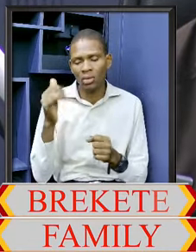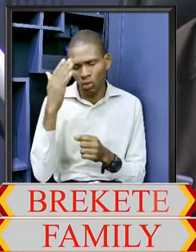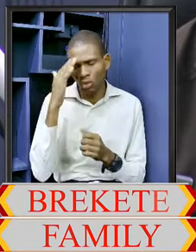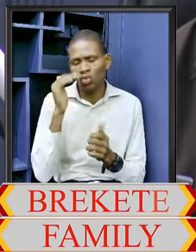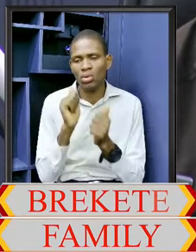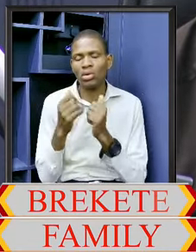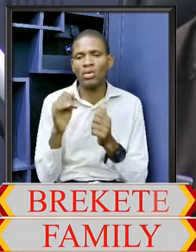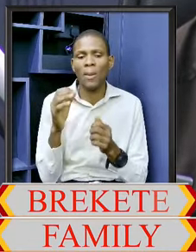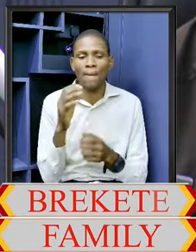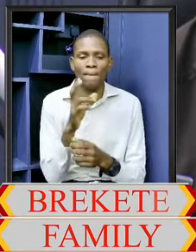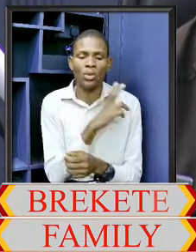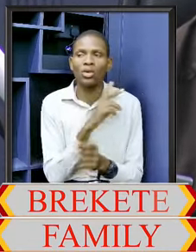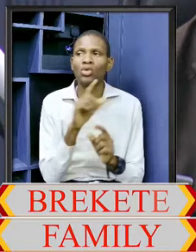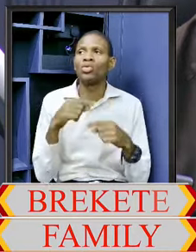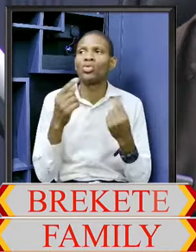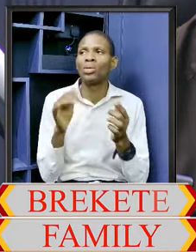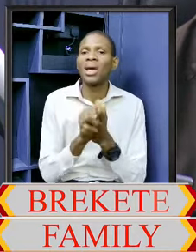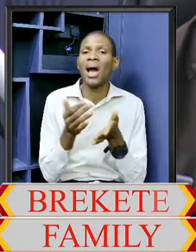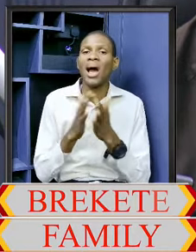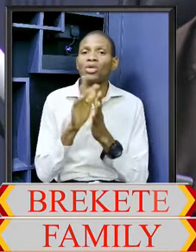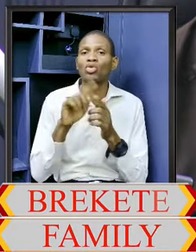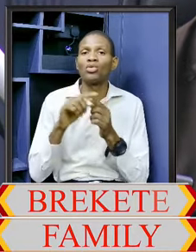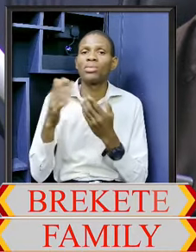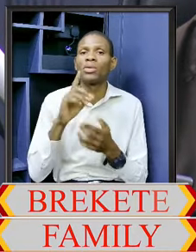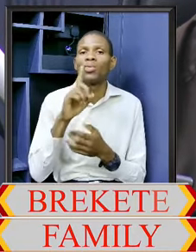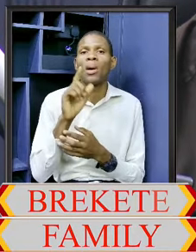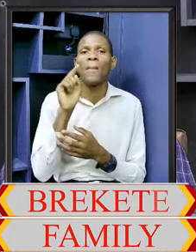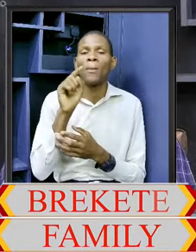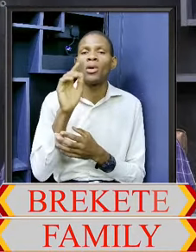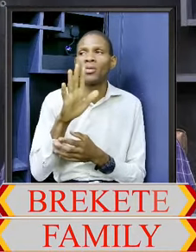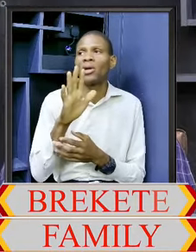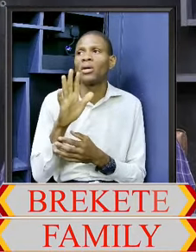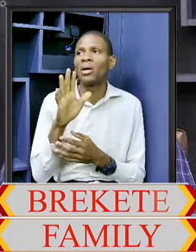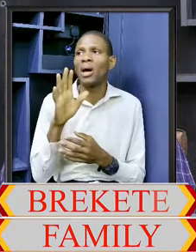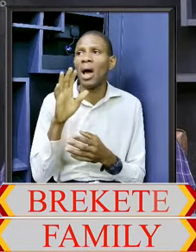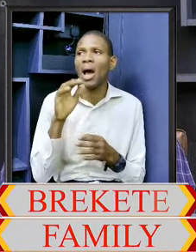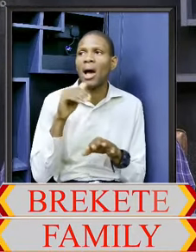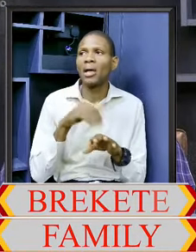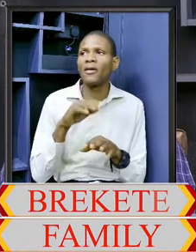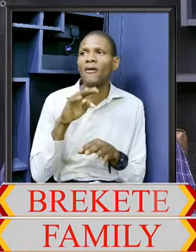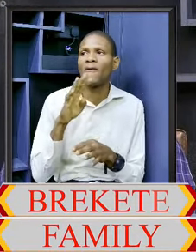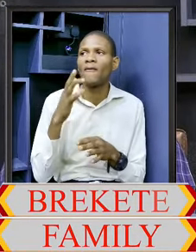of the police where you go will ask you to bring 1.5. Okay, is that